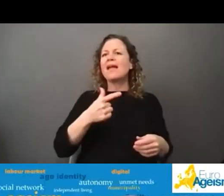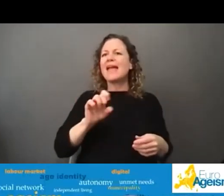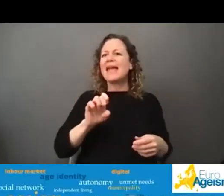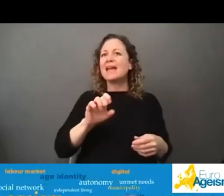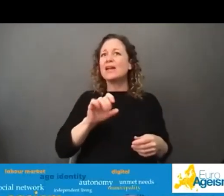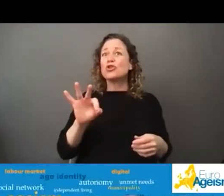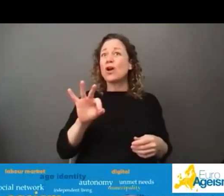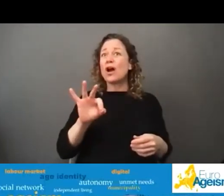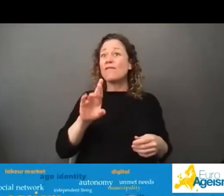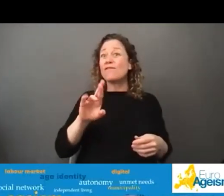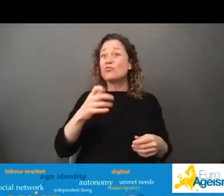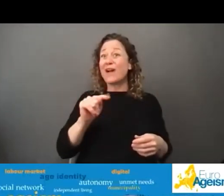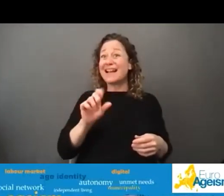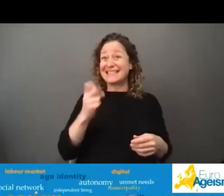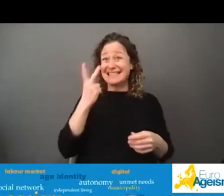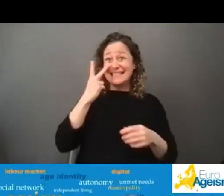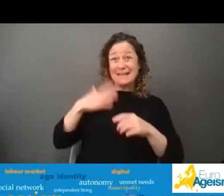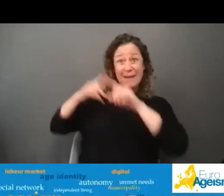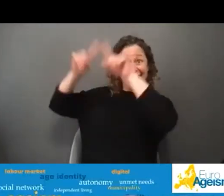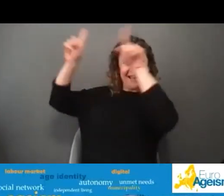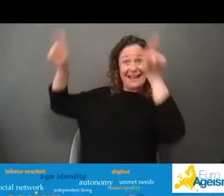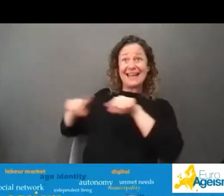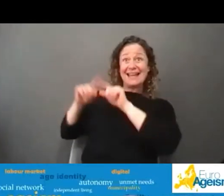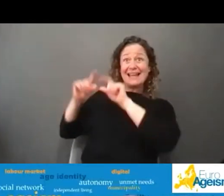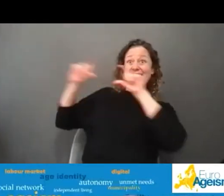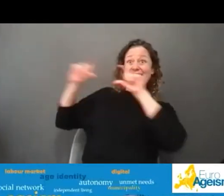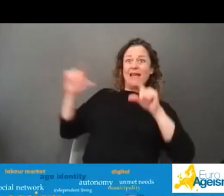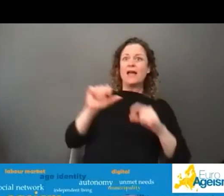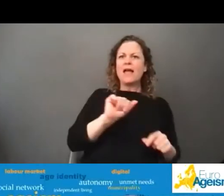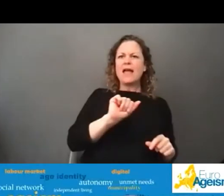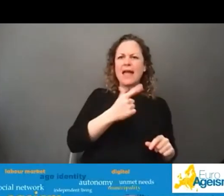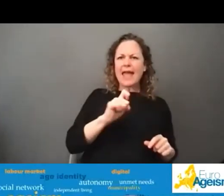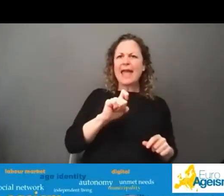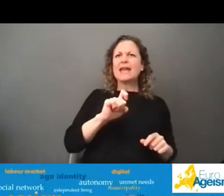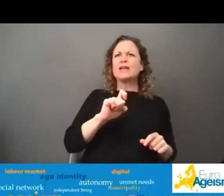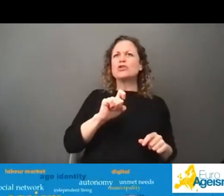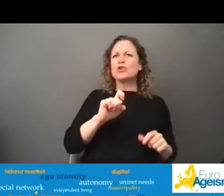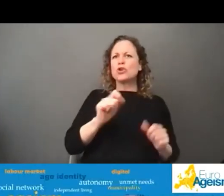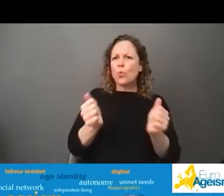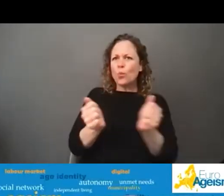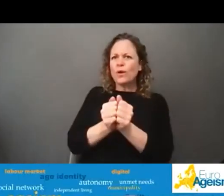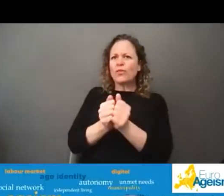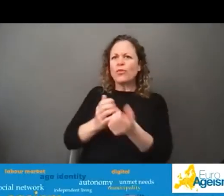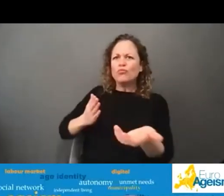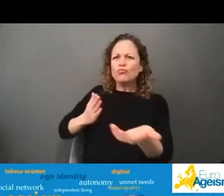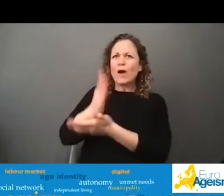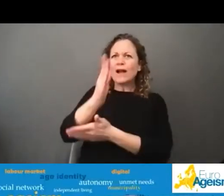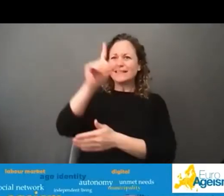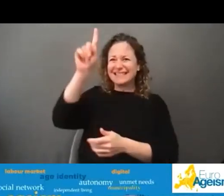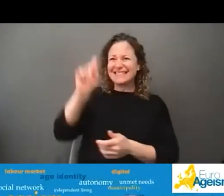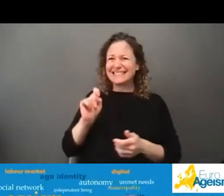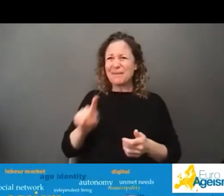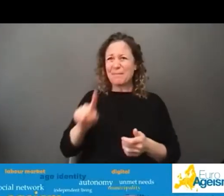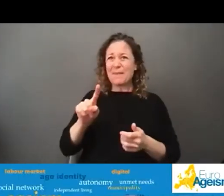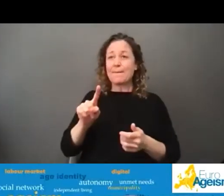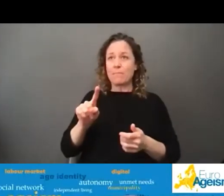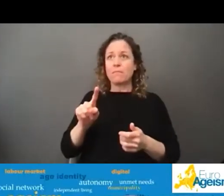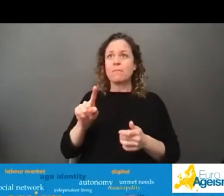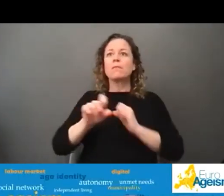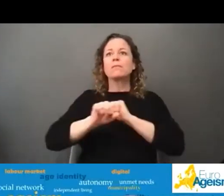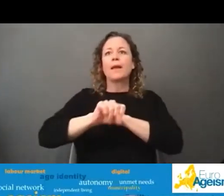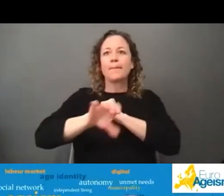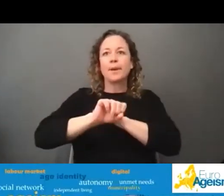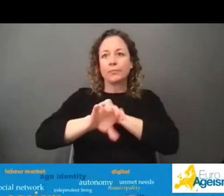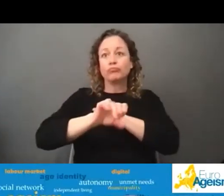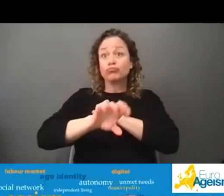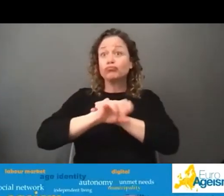it's an orange red, it's bright, it's shouting out loud, Age of Rights. The Age of Rights campaign slogan is a work